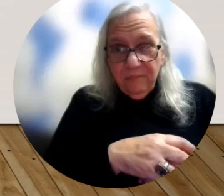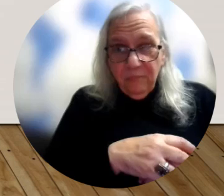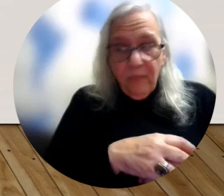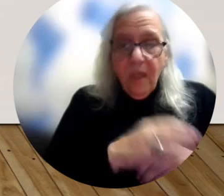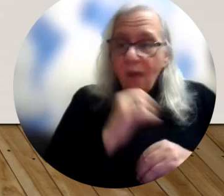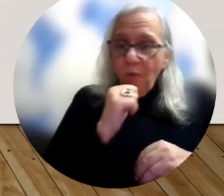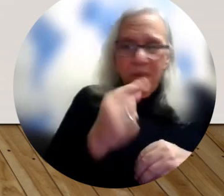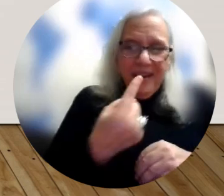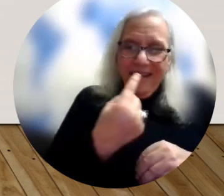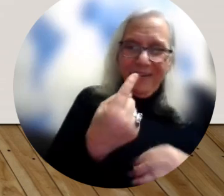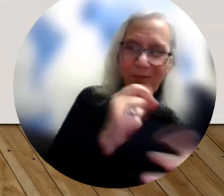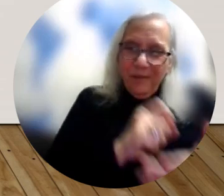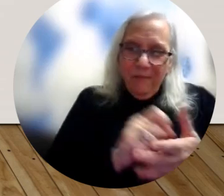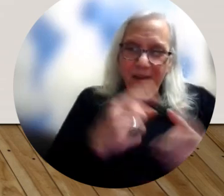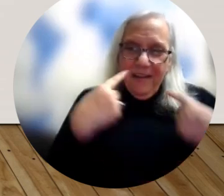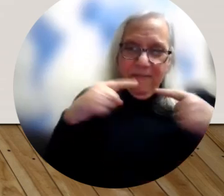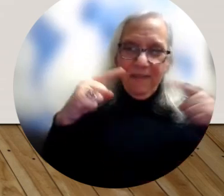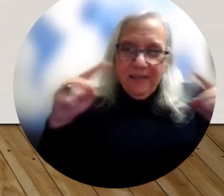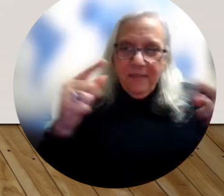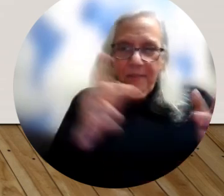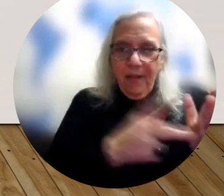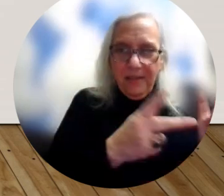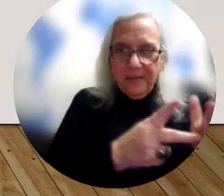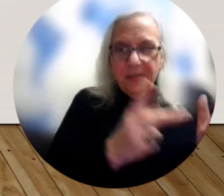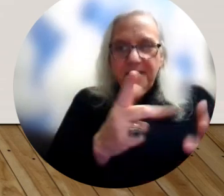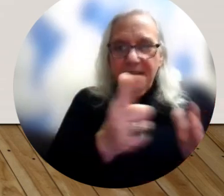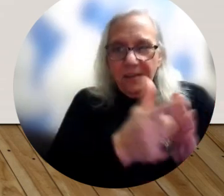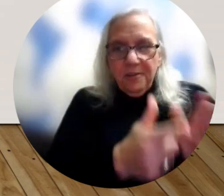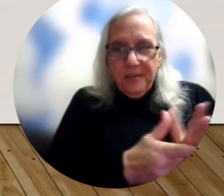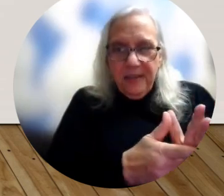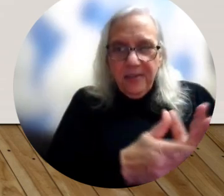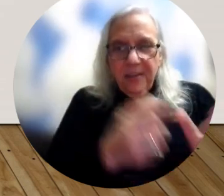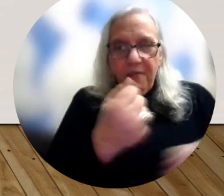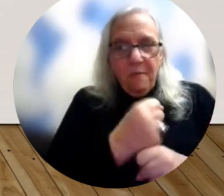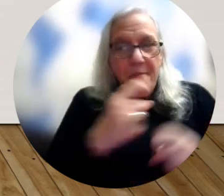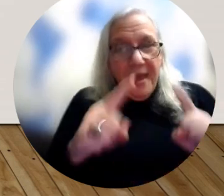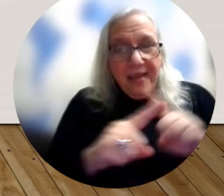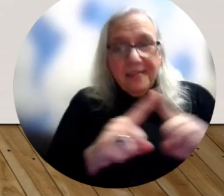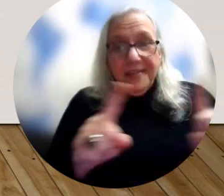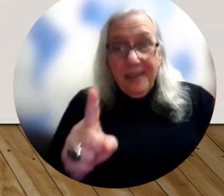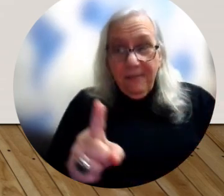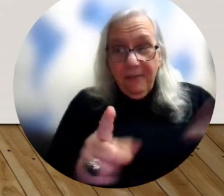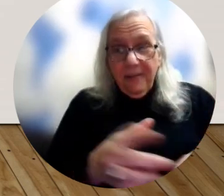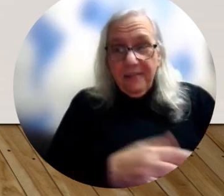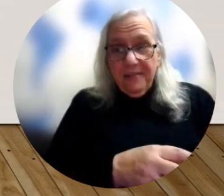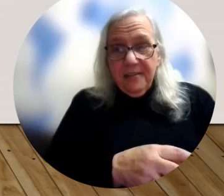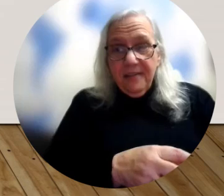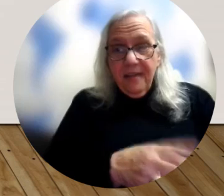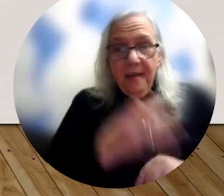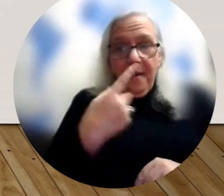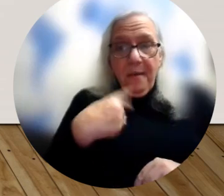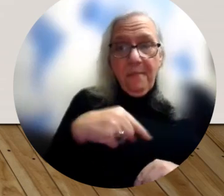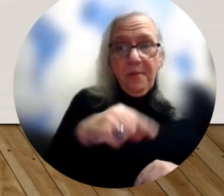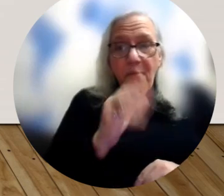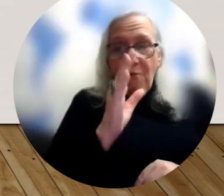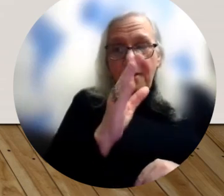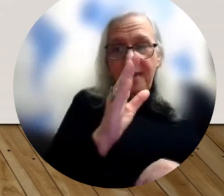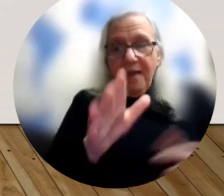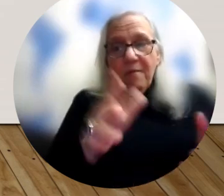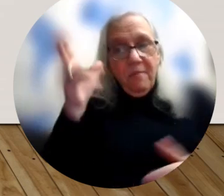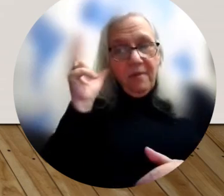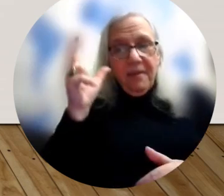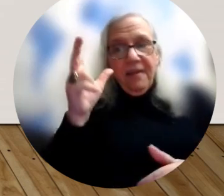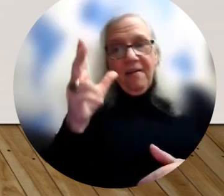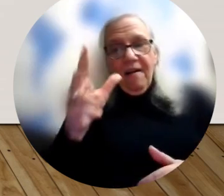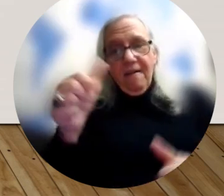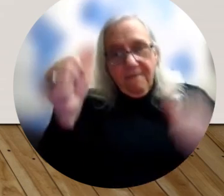Spirit, we not only write effective policies and legislation that will make a difference, but one